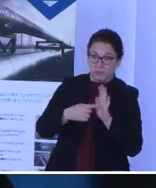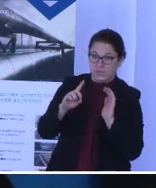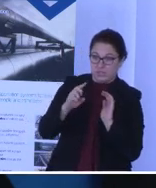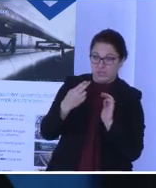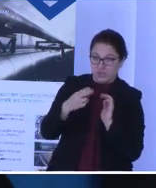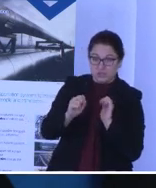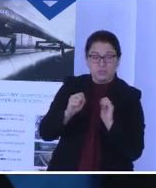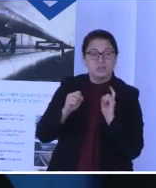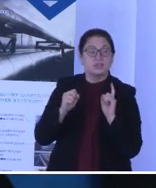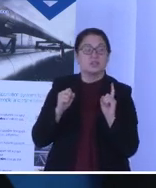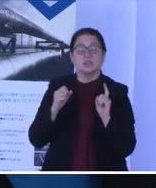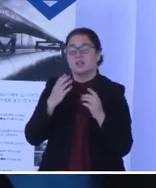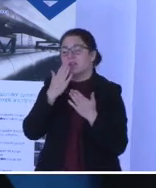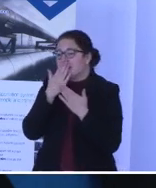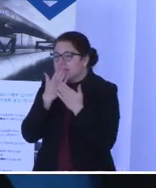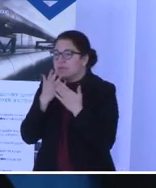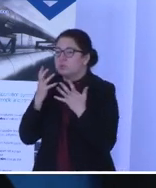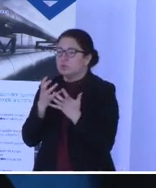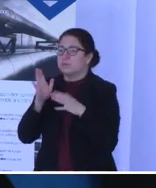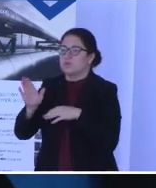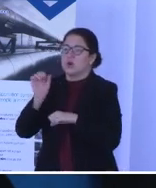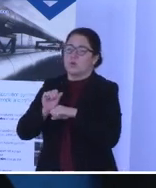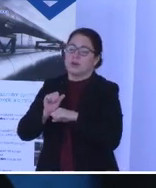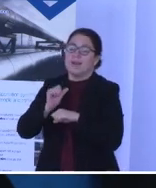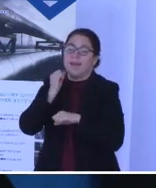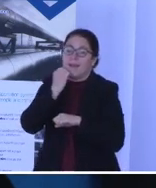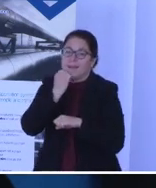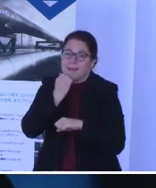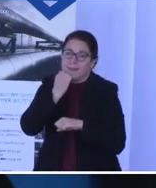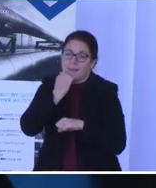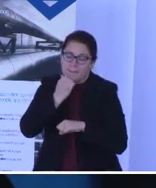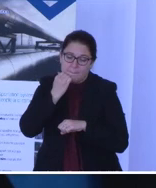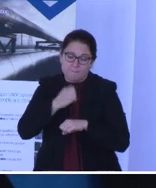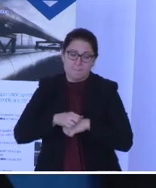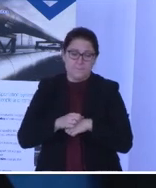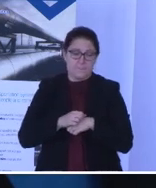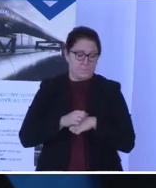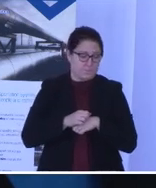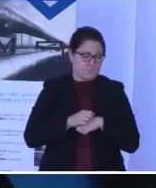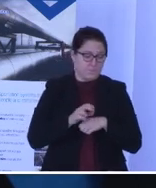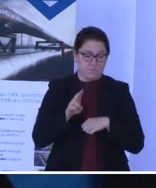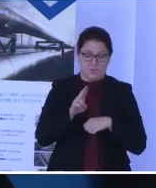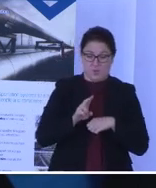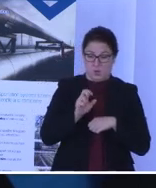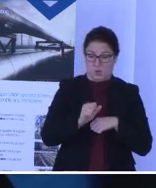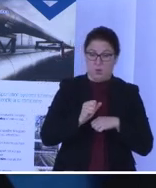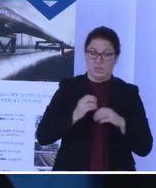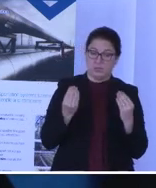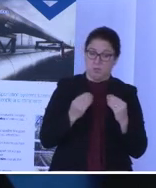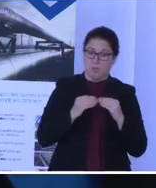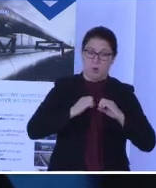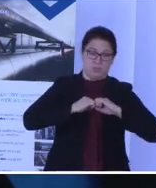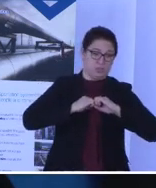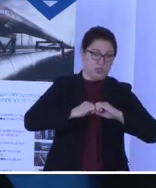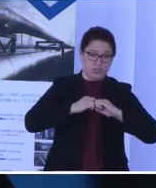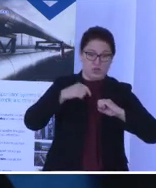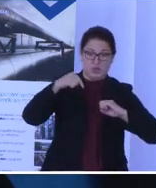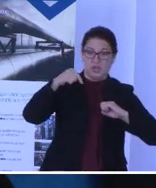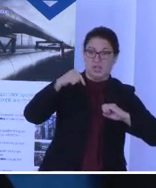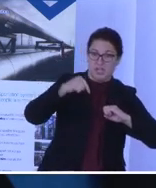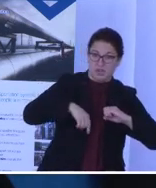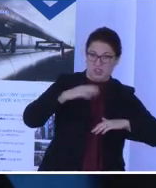travelers we encounter each and every day. While our homeland is more secure than it was 20 years ago, there is still much work to be